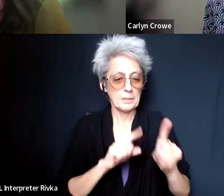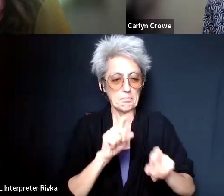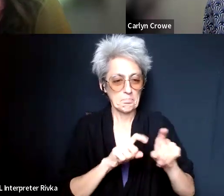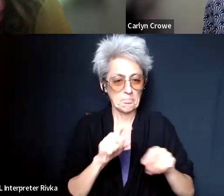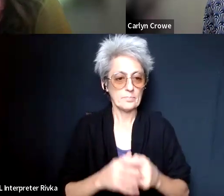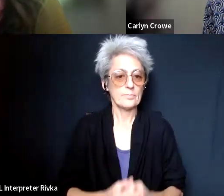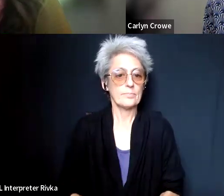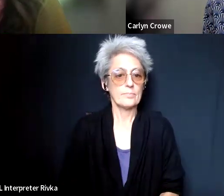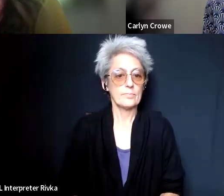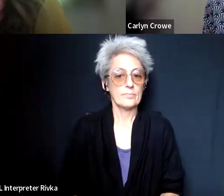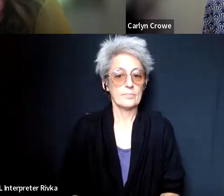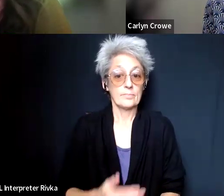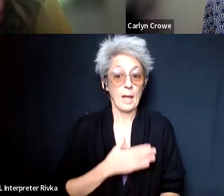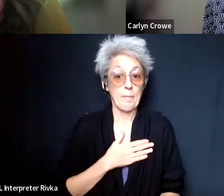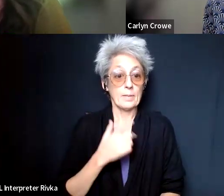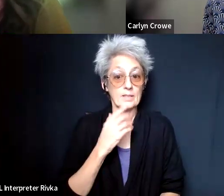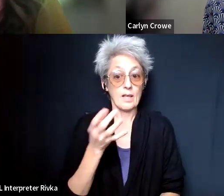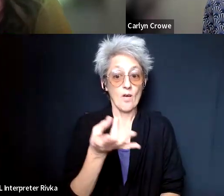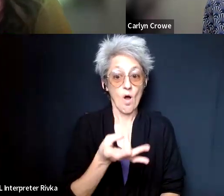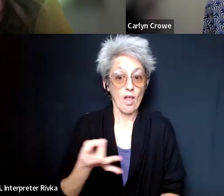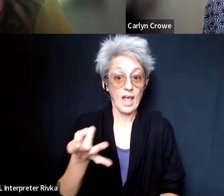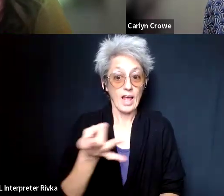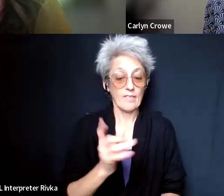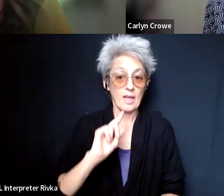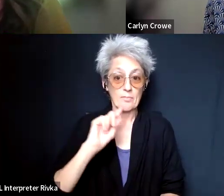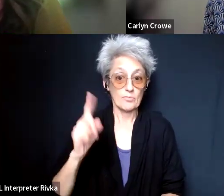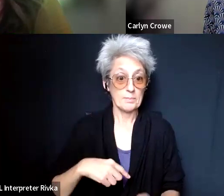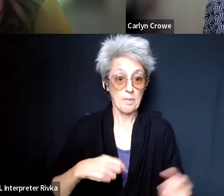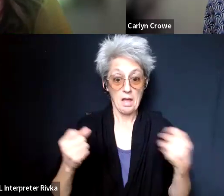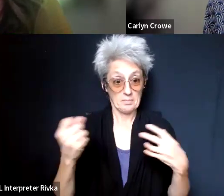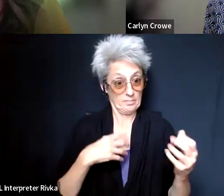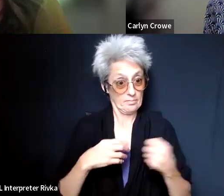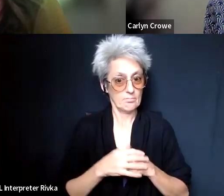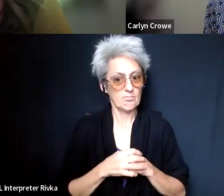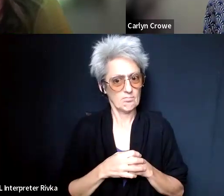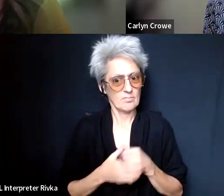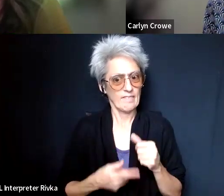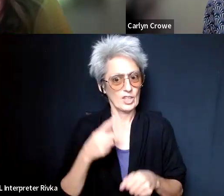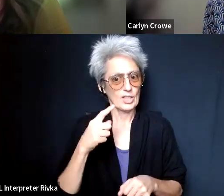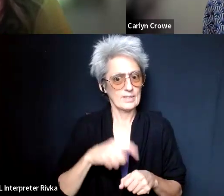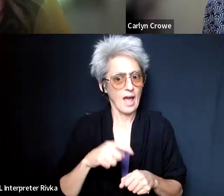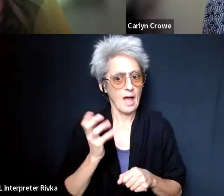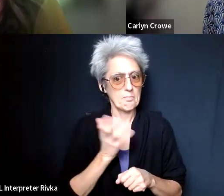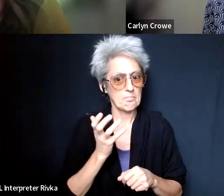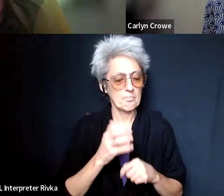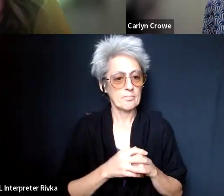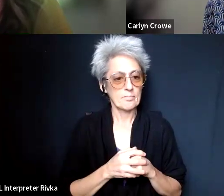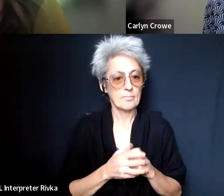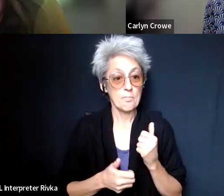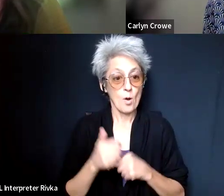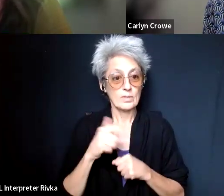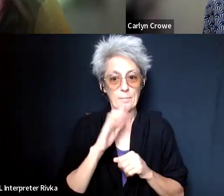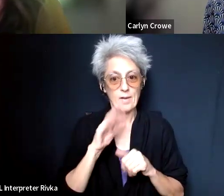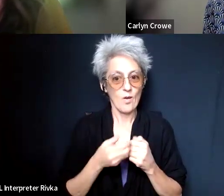And I'm pleased to say all 8 responded. That's kind of a first for us. Usually we don't have all 8